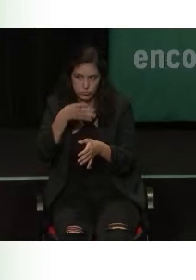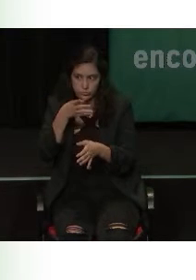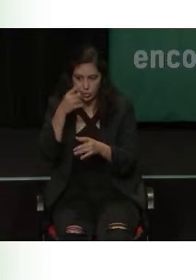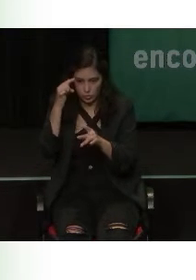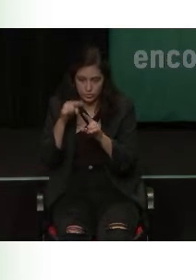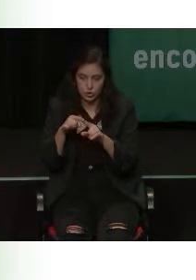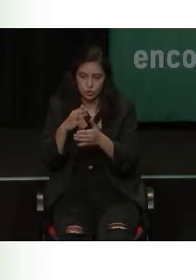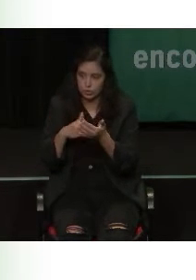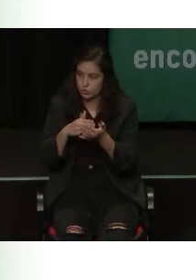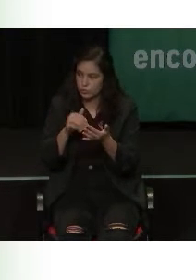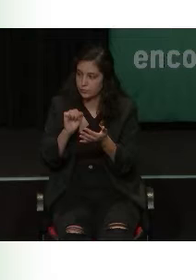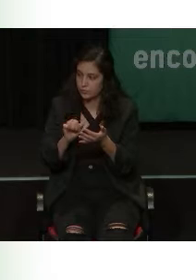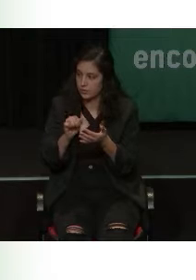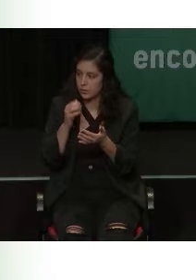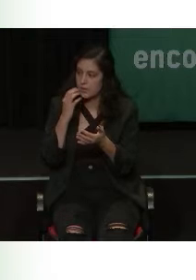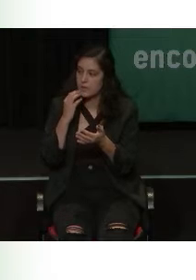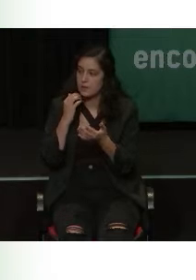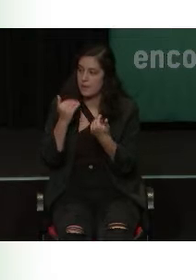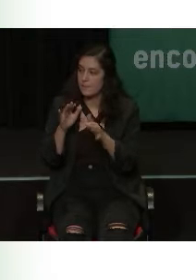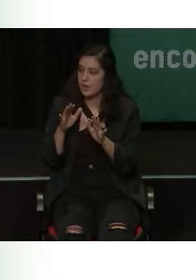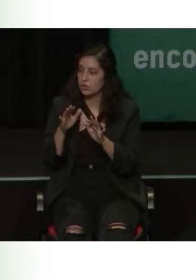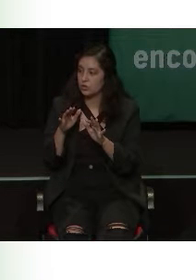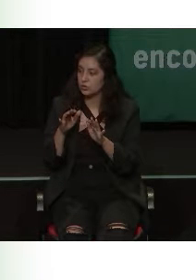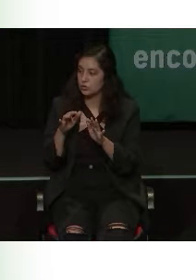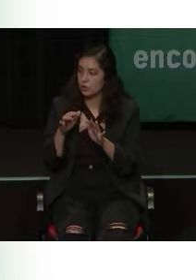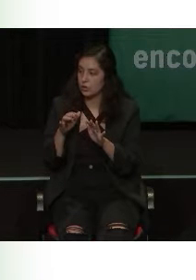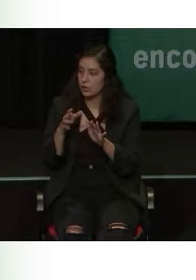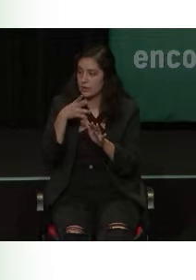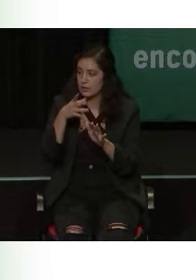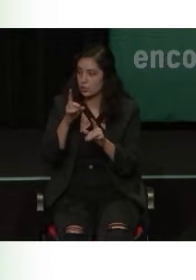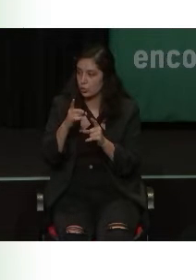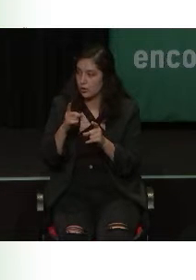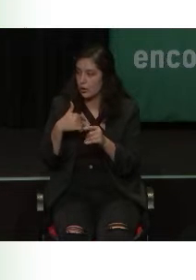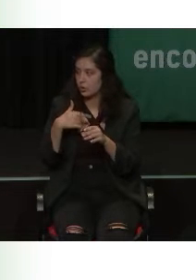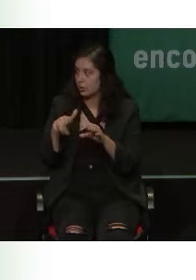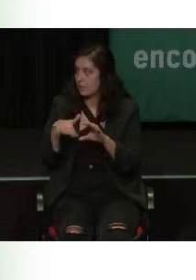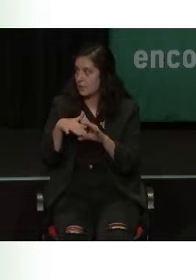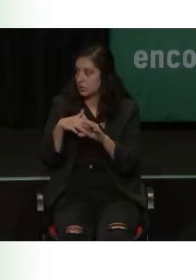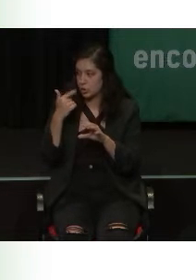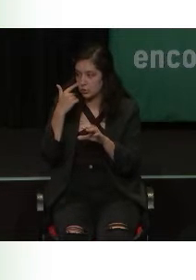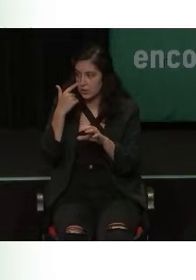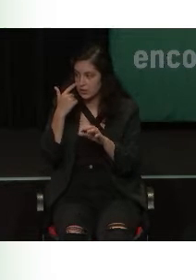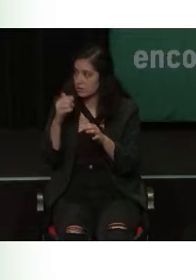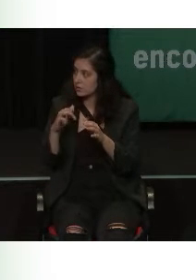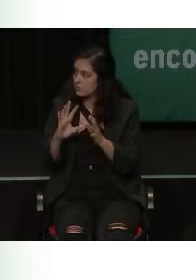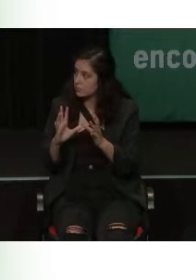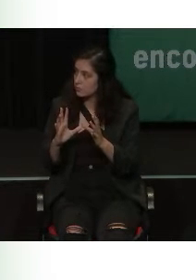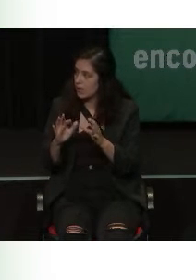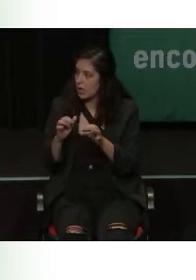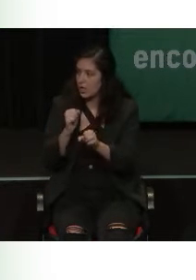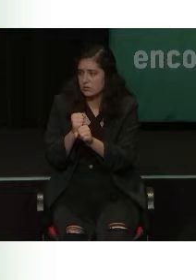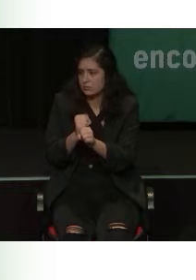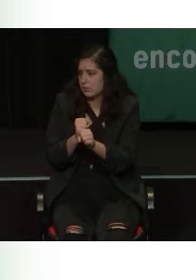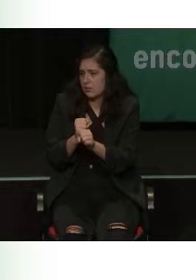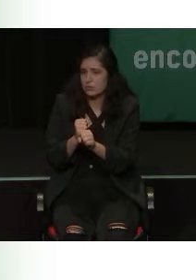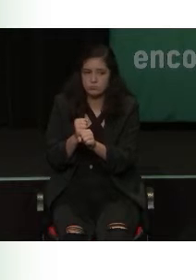end, there was that information, but initially is that you will participate in an experiment